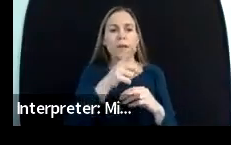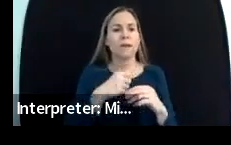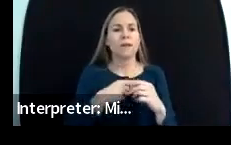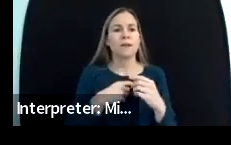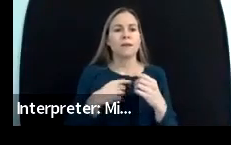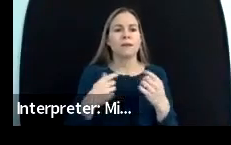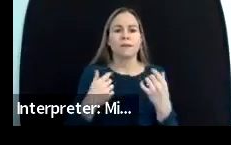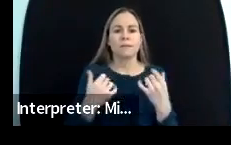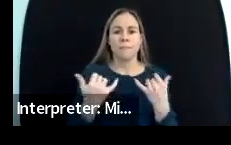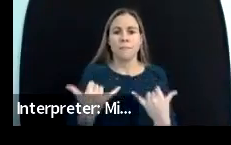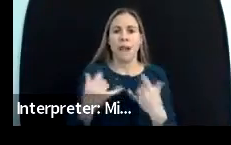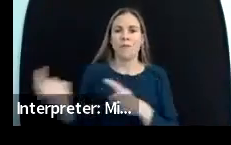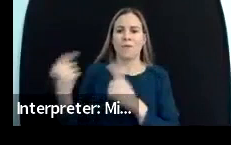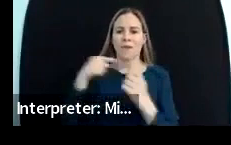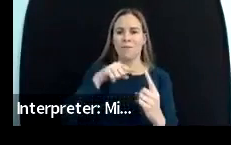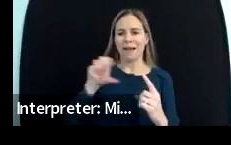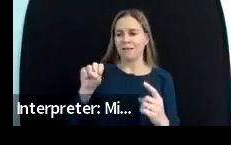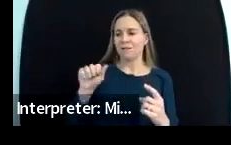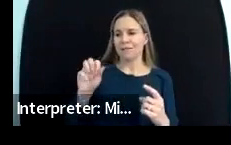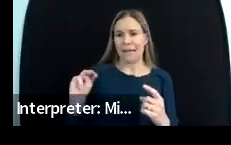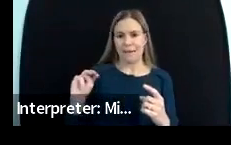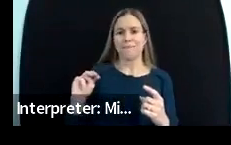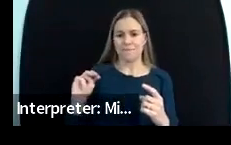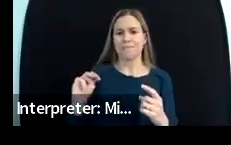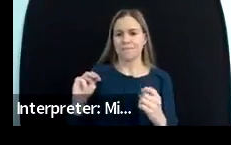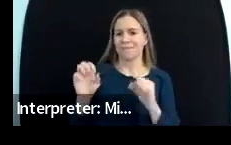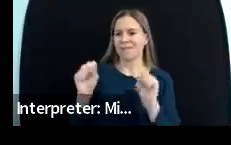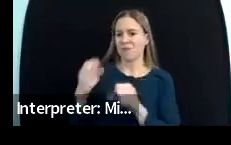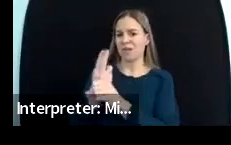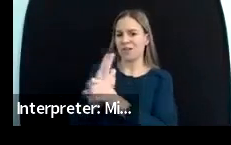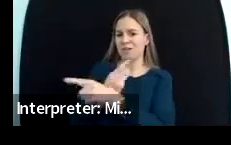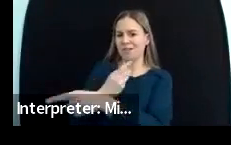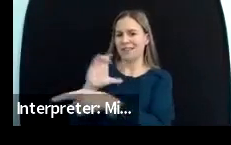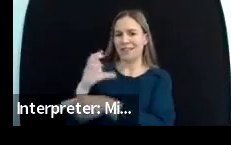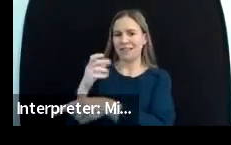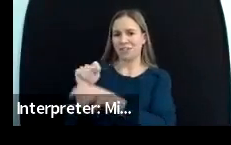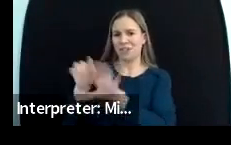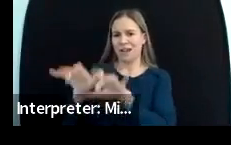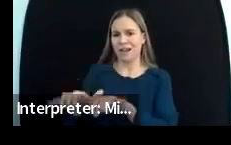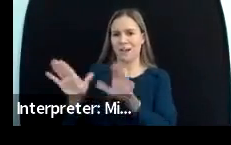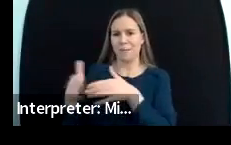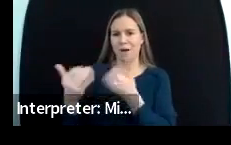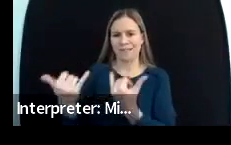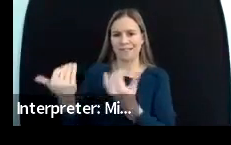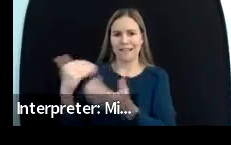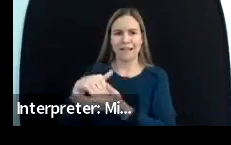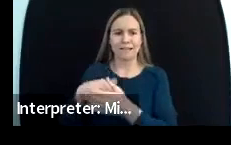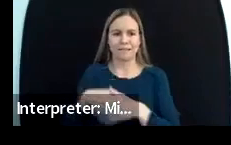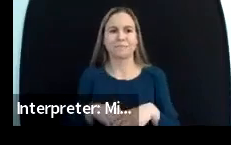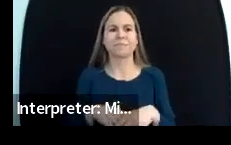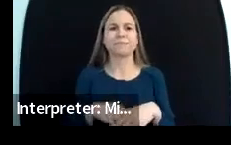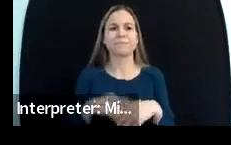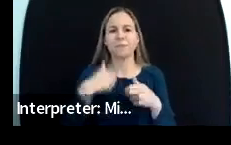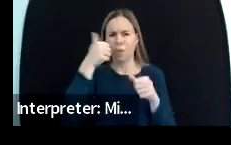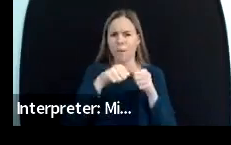gonna come back to Sam. And now the chat is working, so you all can kind of chime in. So just remembering who